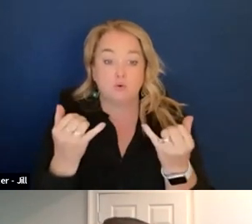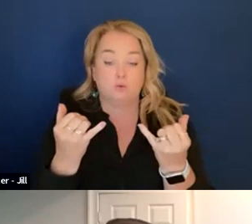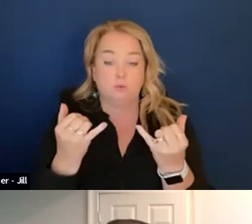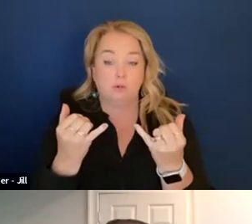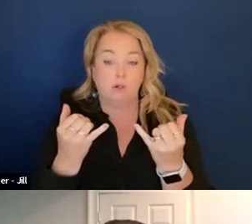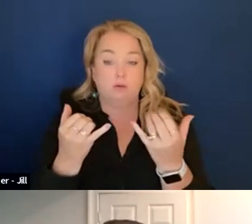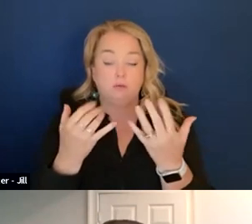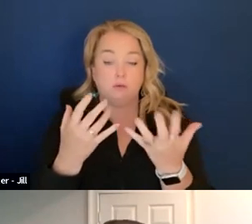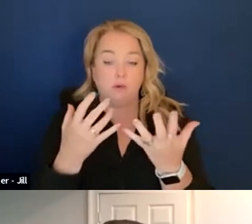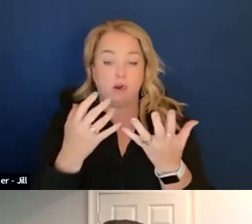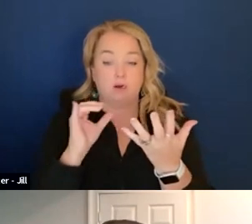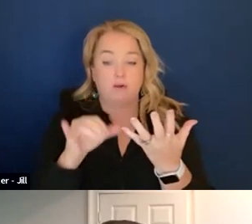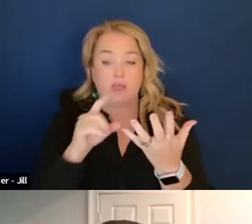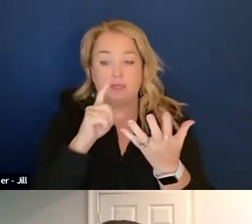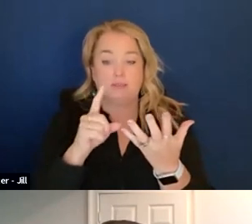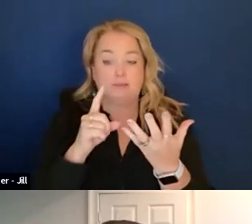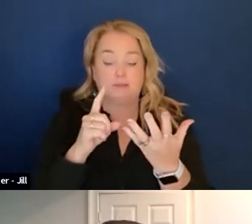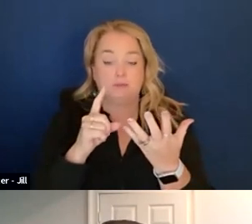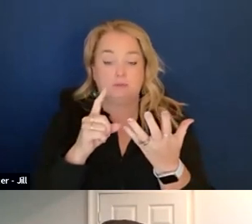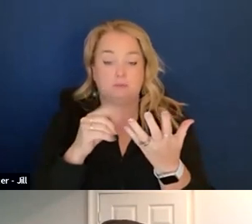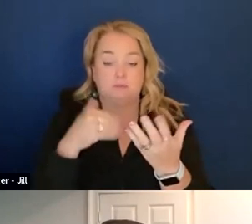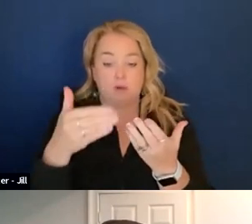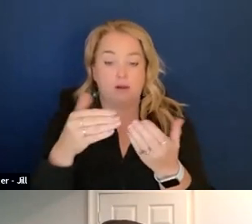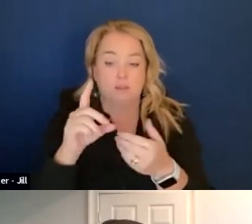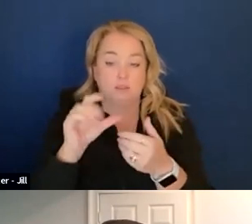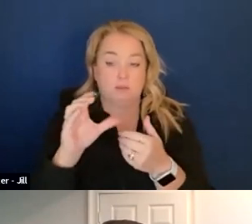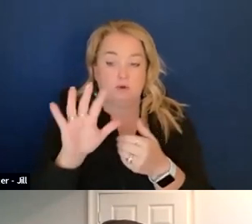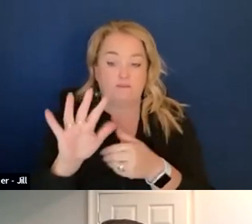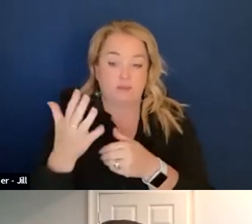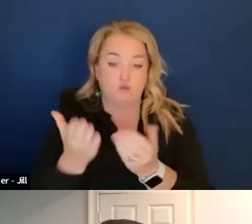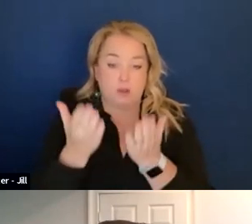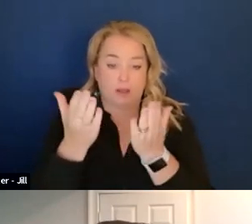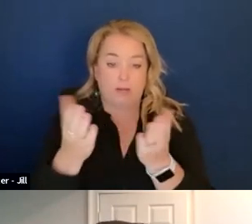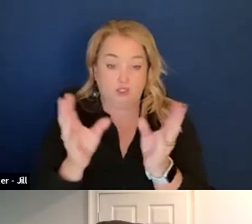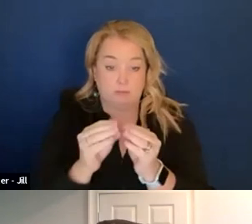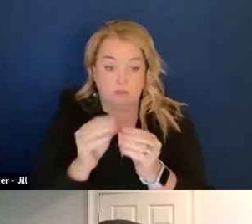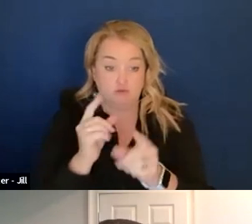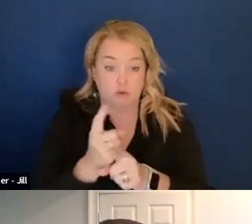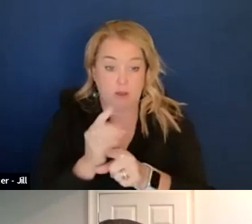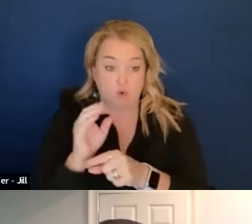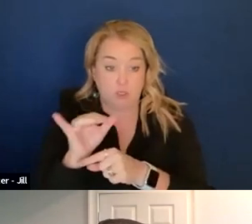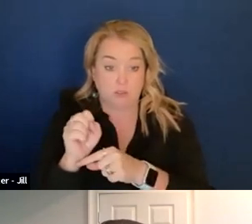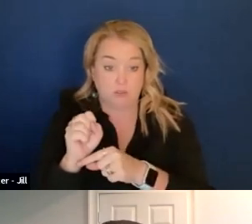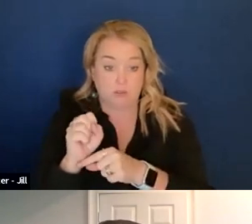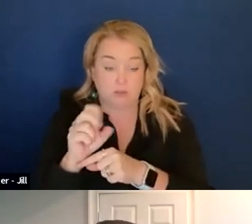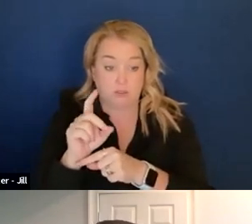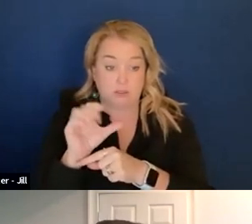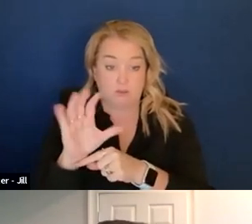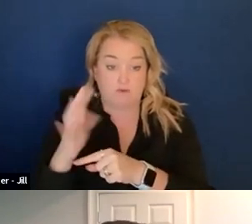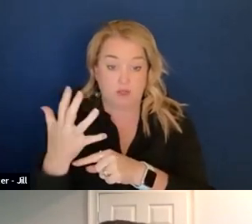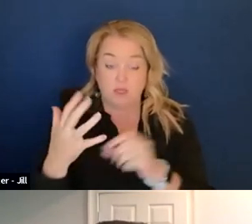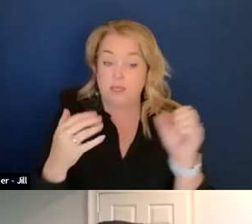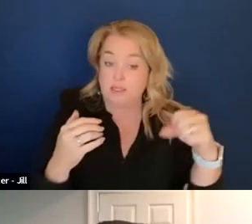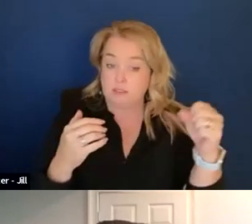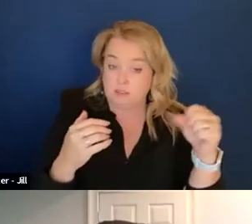So this is the run up to our December 5th recommendation meeting. Is that right, Boris? December 5th. Right,